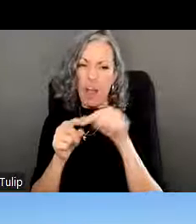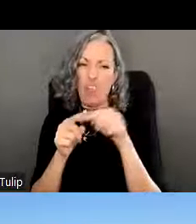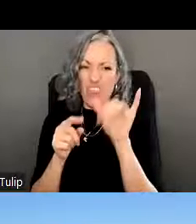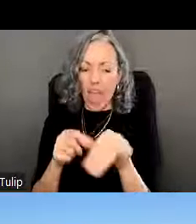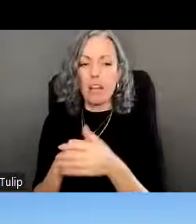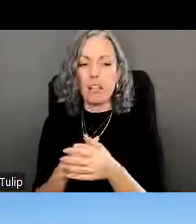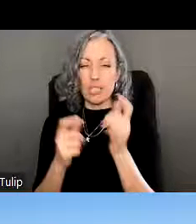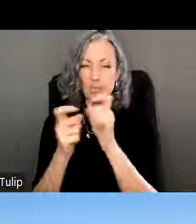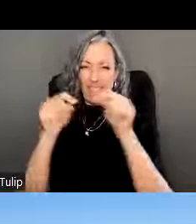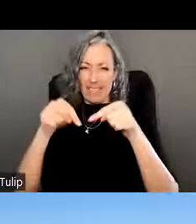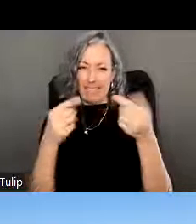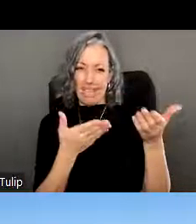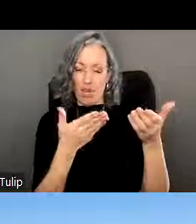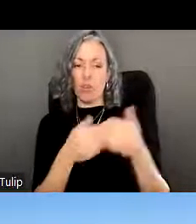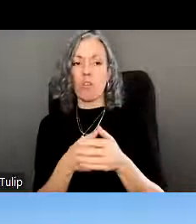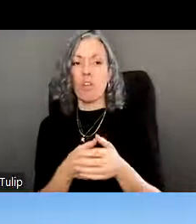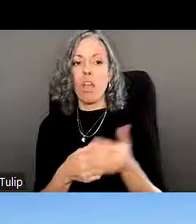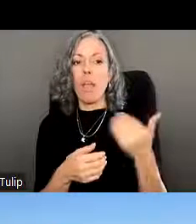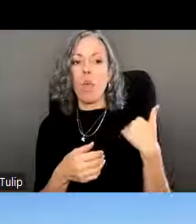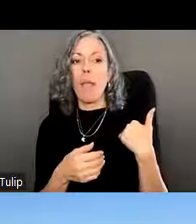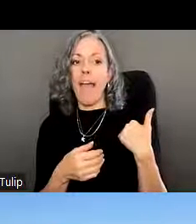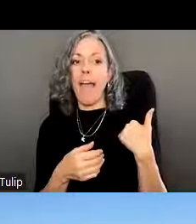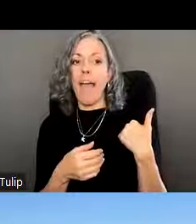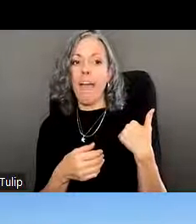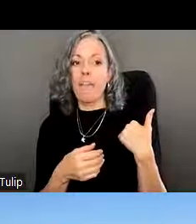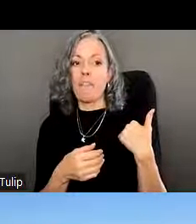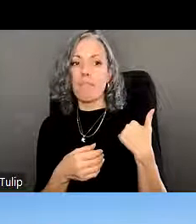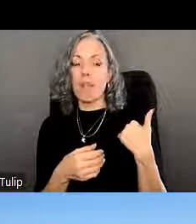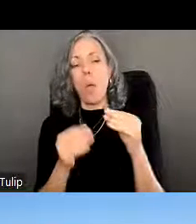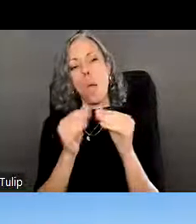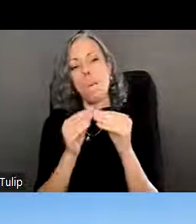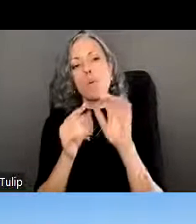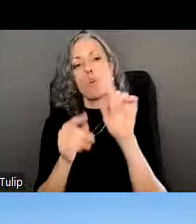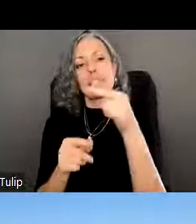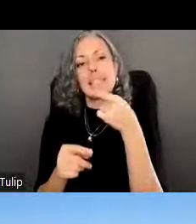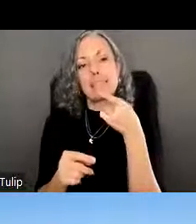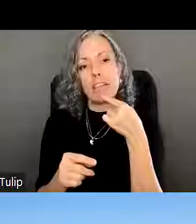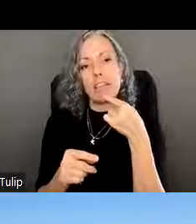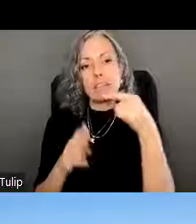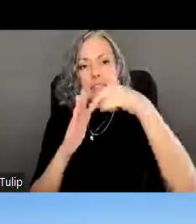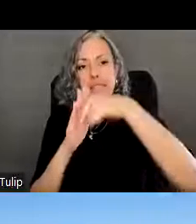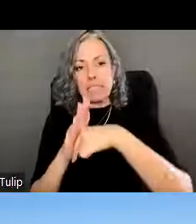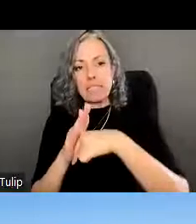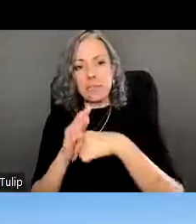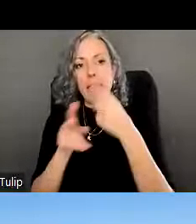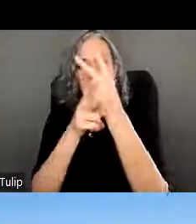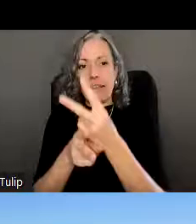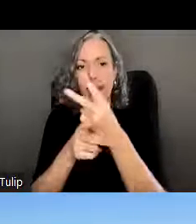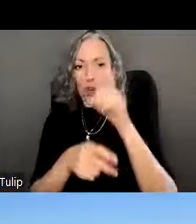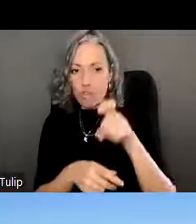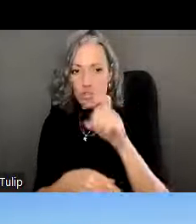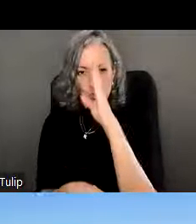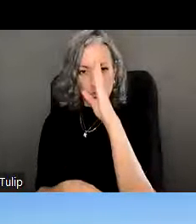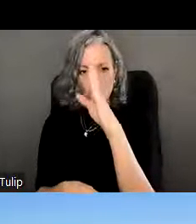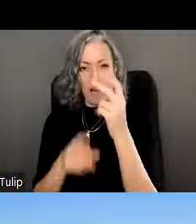this sample, we have a much more serious and complex care need. So direct care